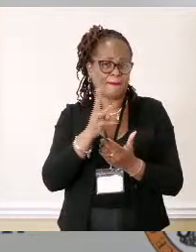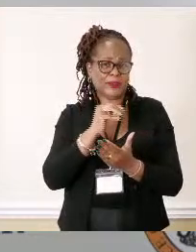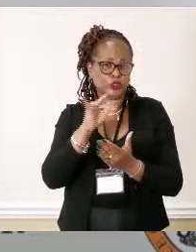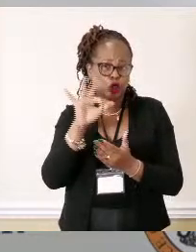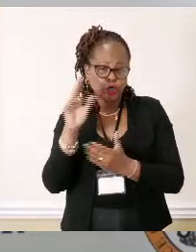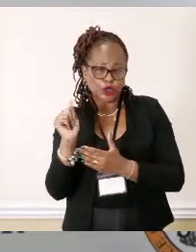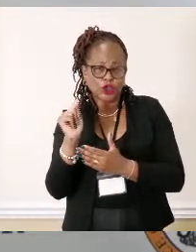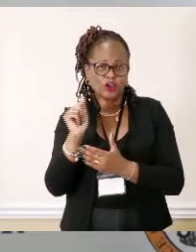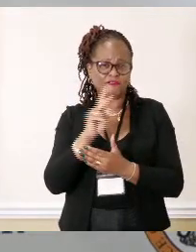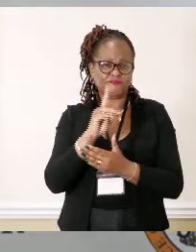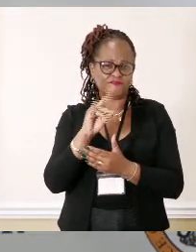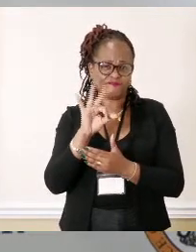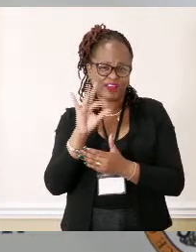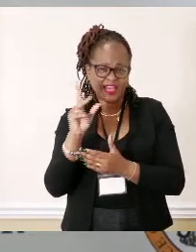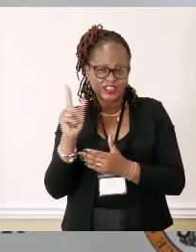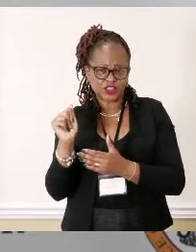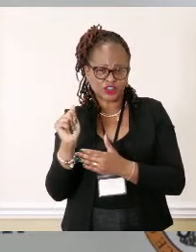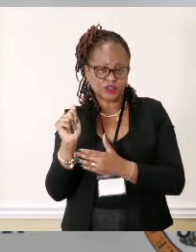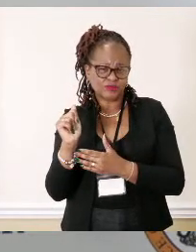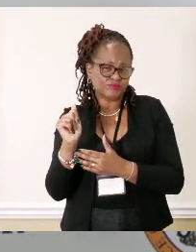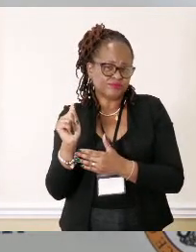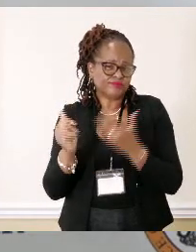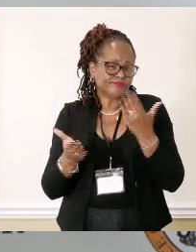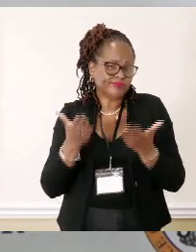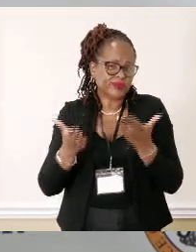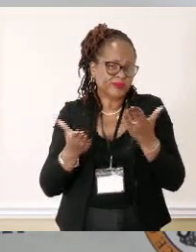that available to the Bahamian public?